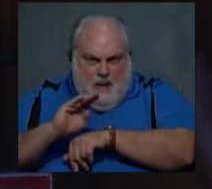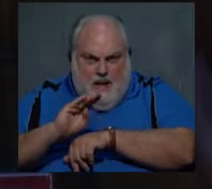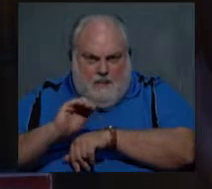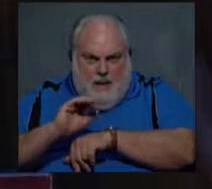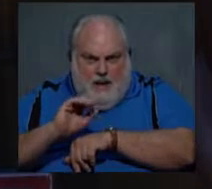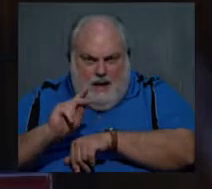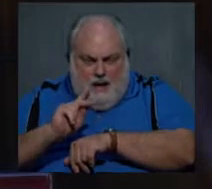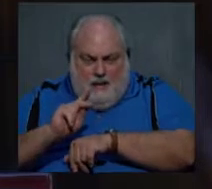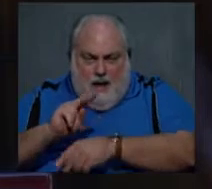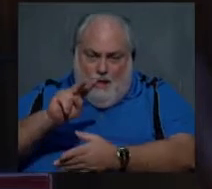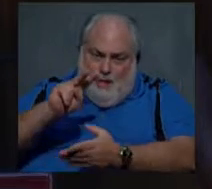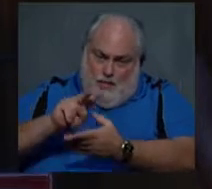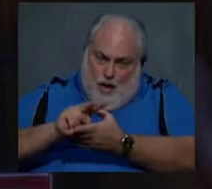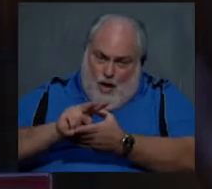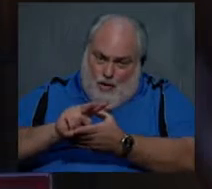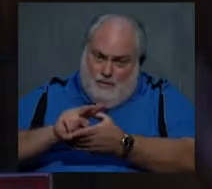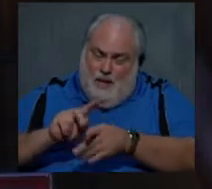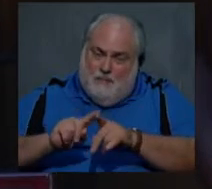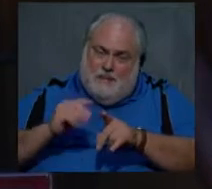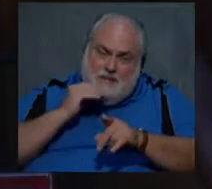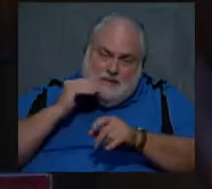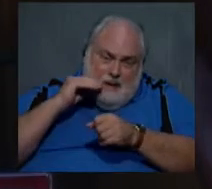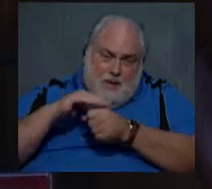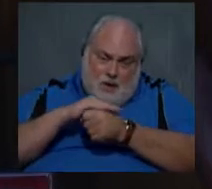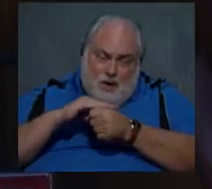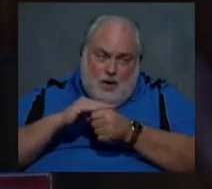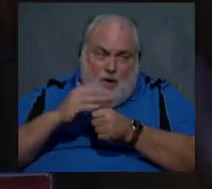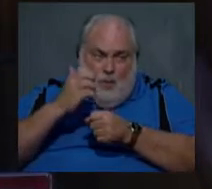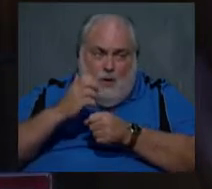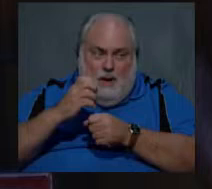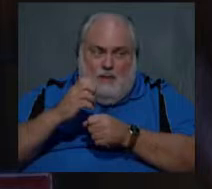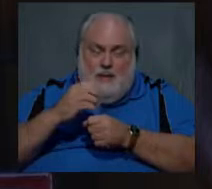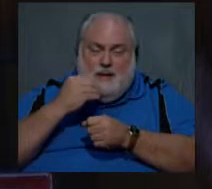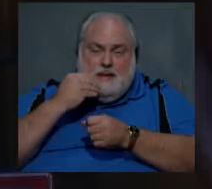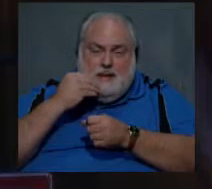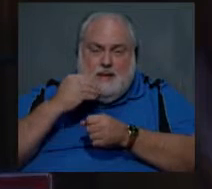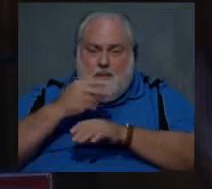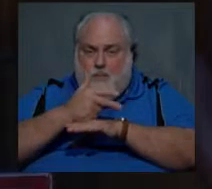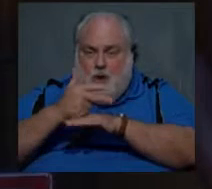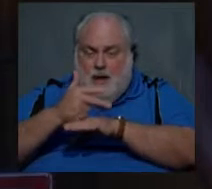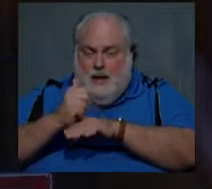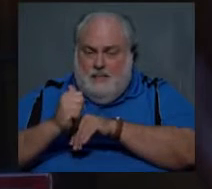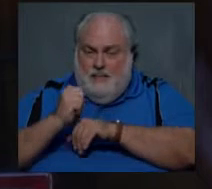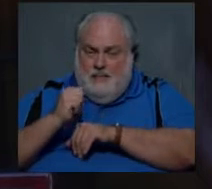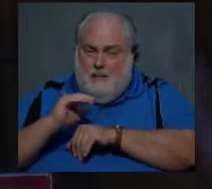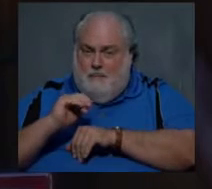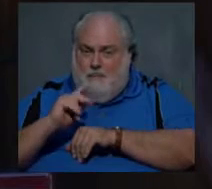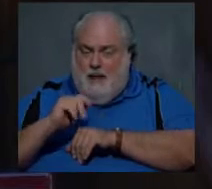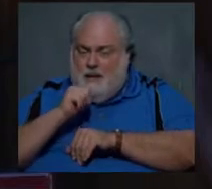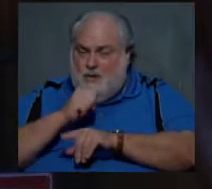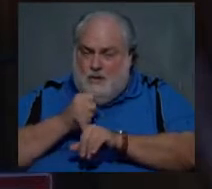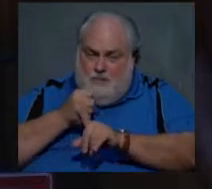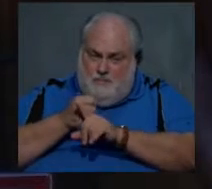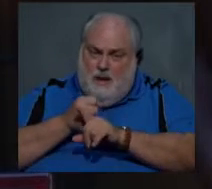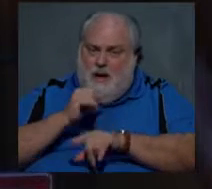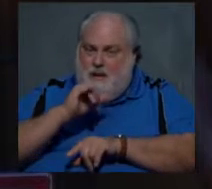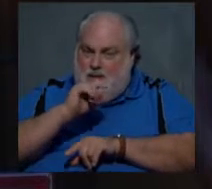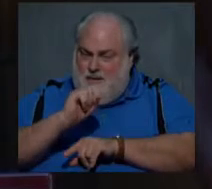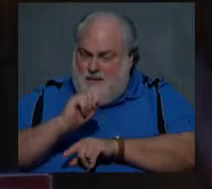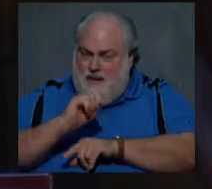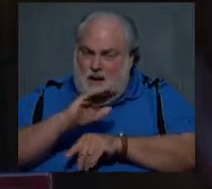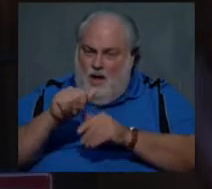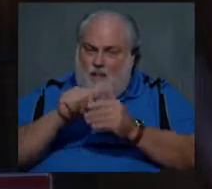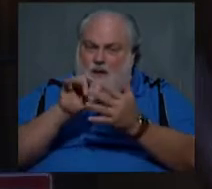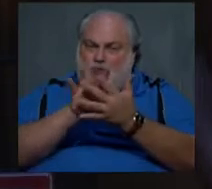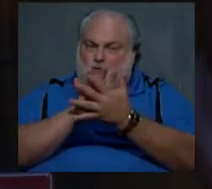And I lost on that issue, but actually the neighborhood really wanted the parking in back, so it would not impact the neighborhood, and it would all the